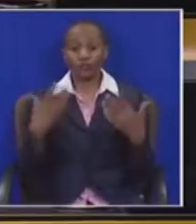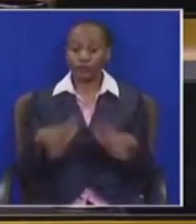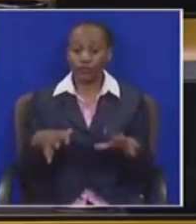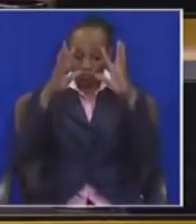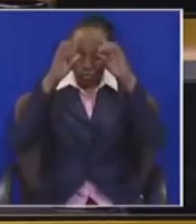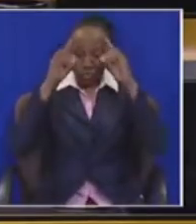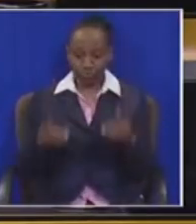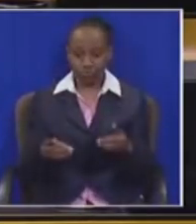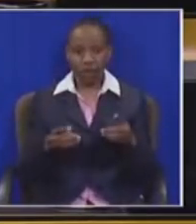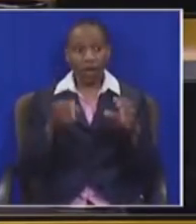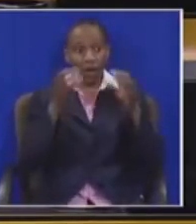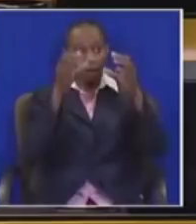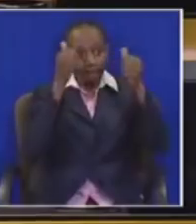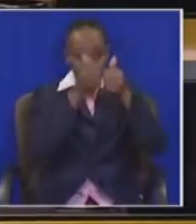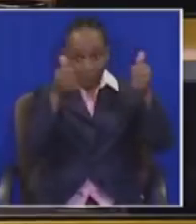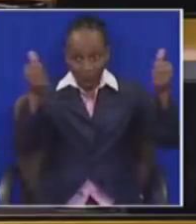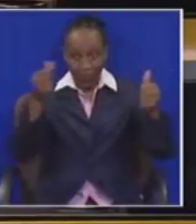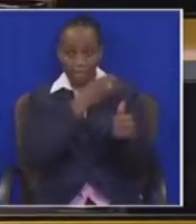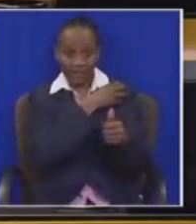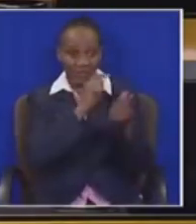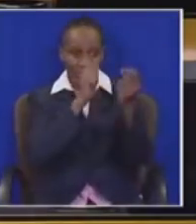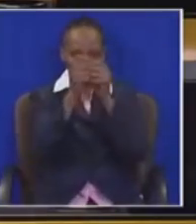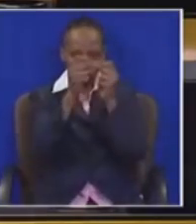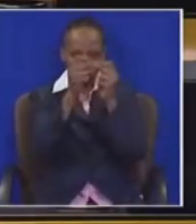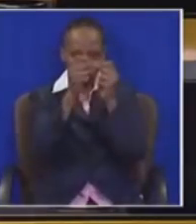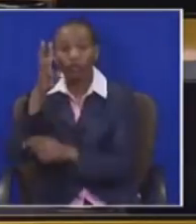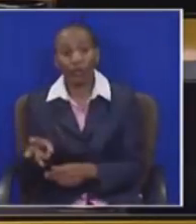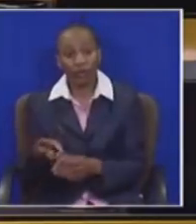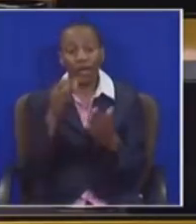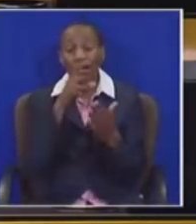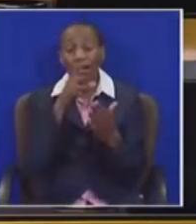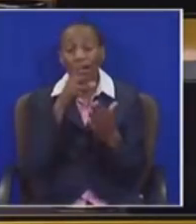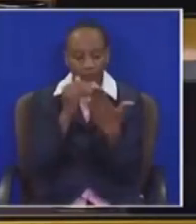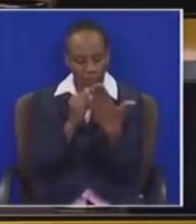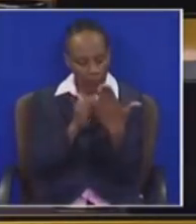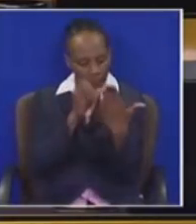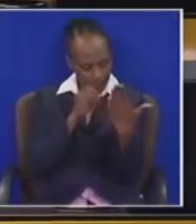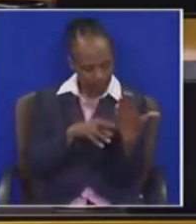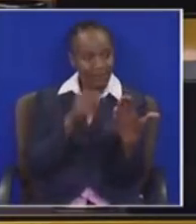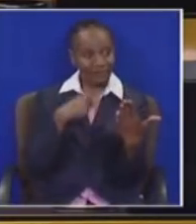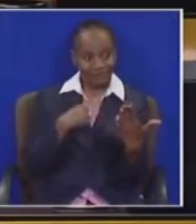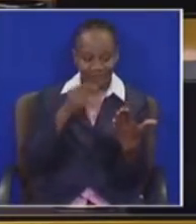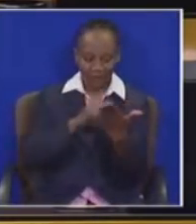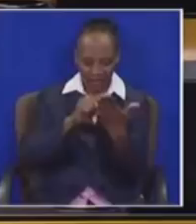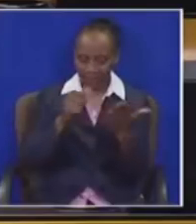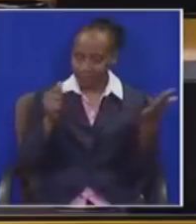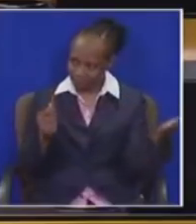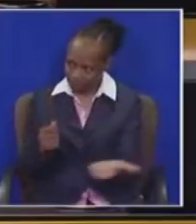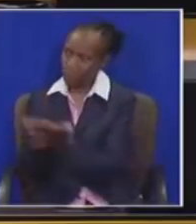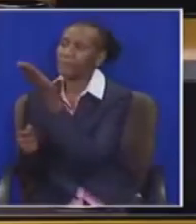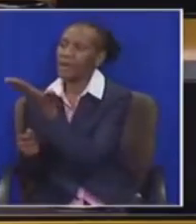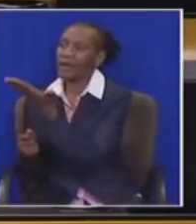his cabinet, and I gave you all the names, and by so doing I complied with